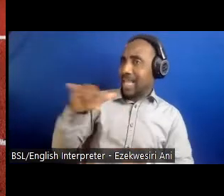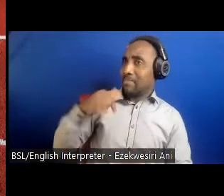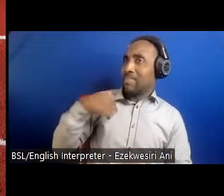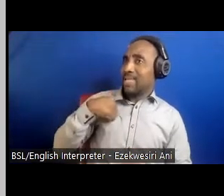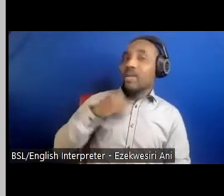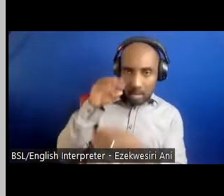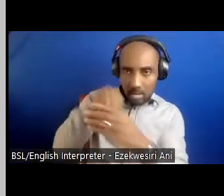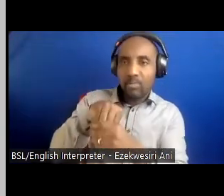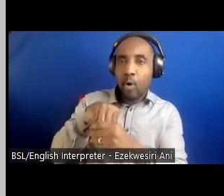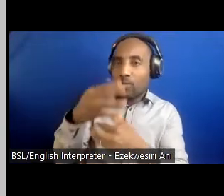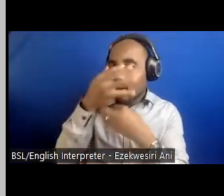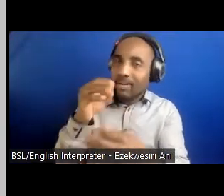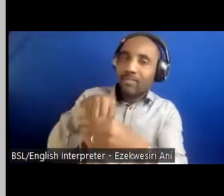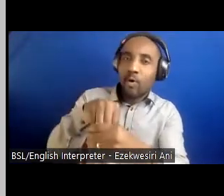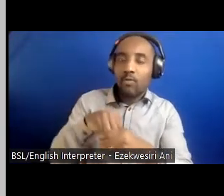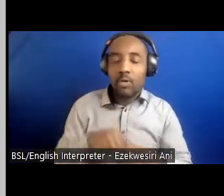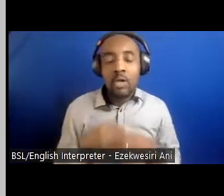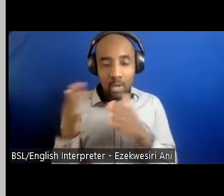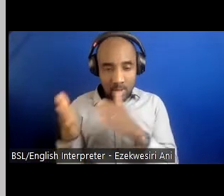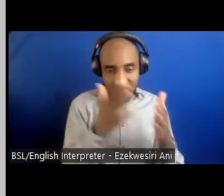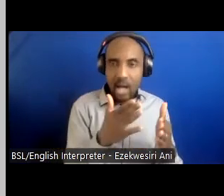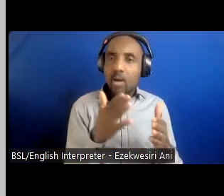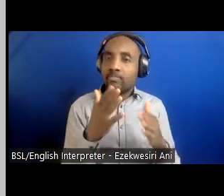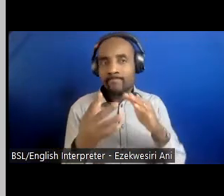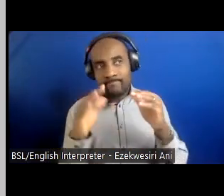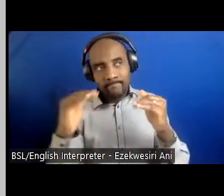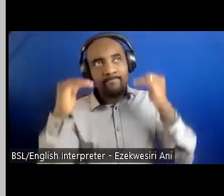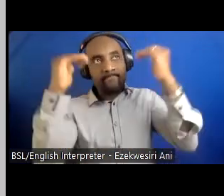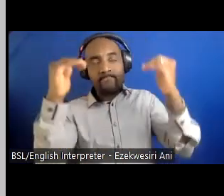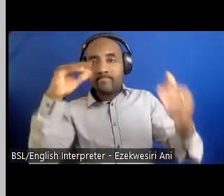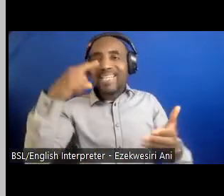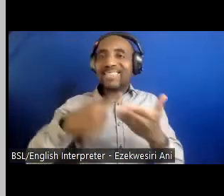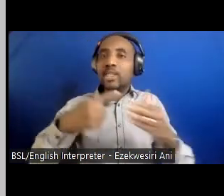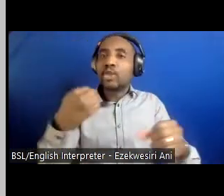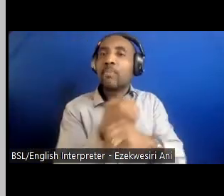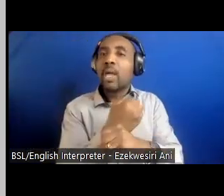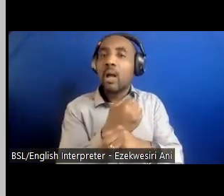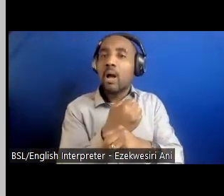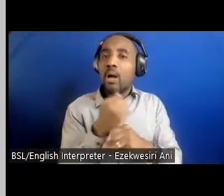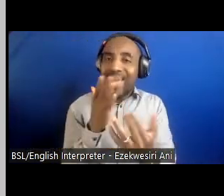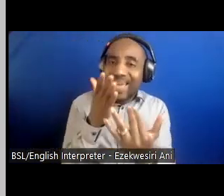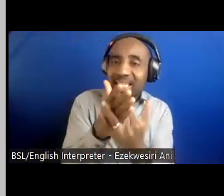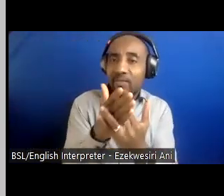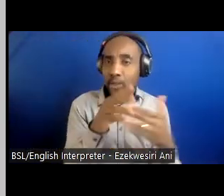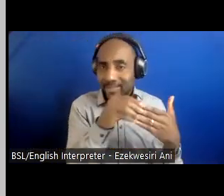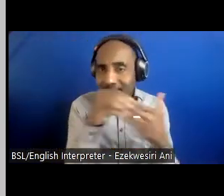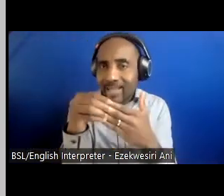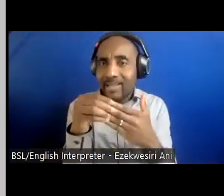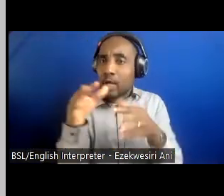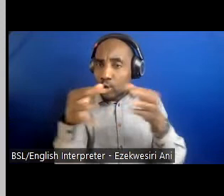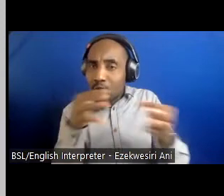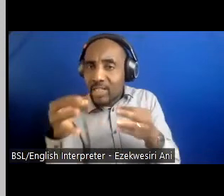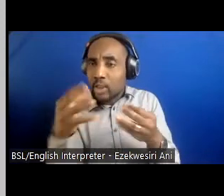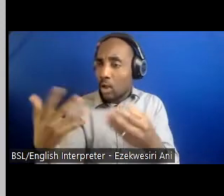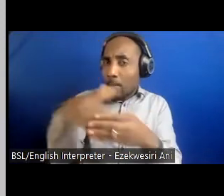This brings me on to the decision makers in sport, who lead on interventions and strategies to increase participation and widen